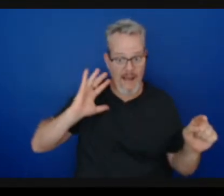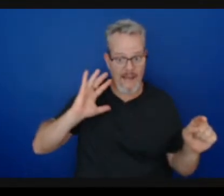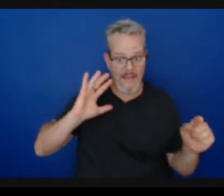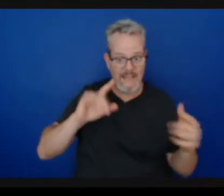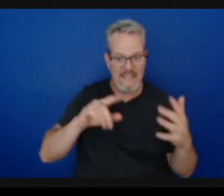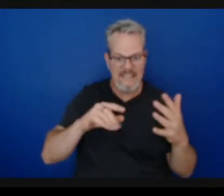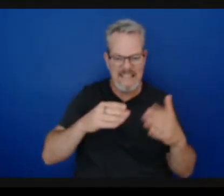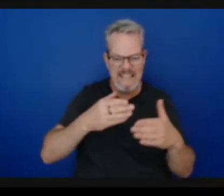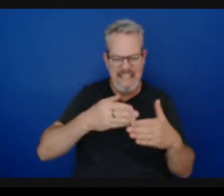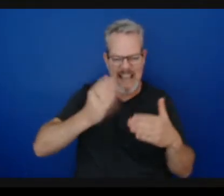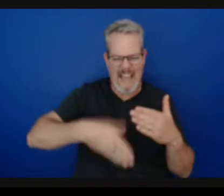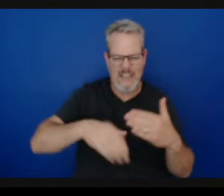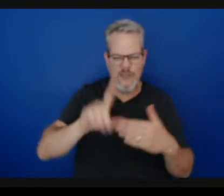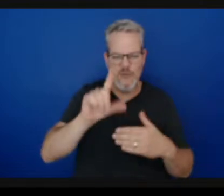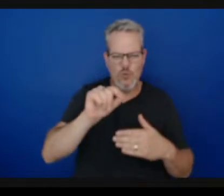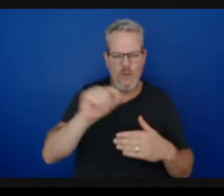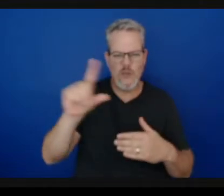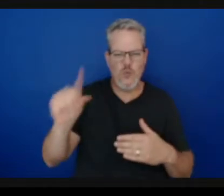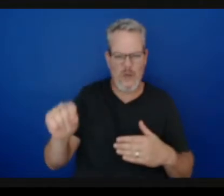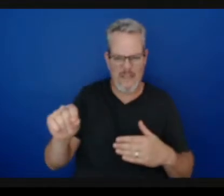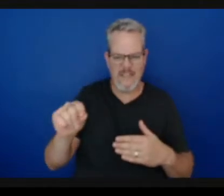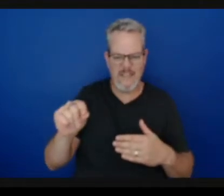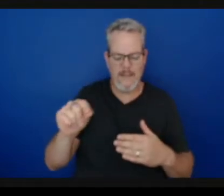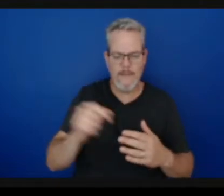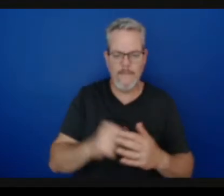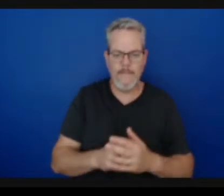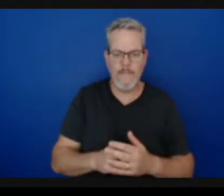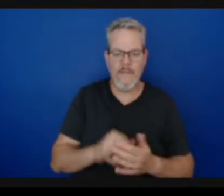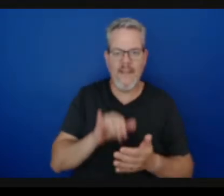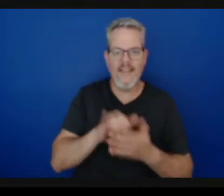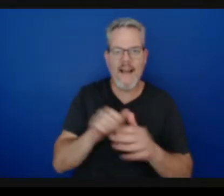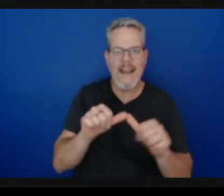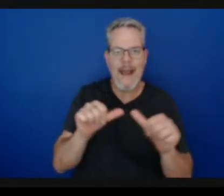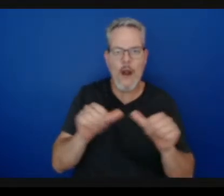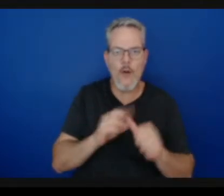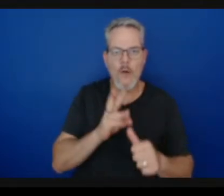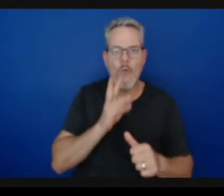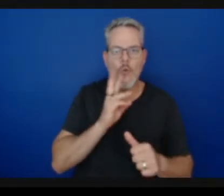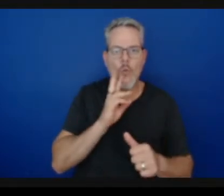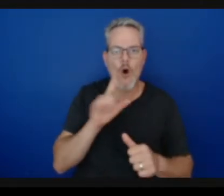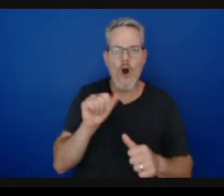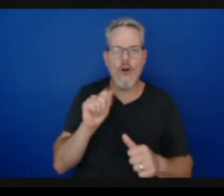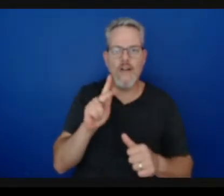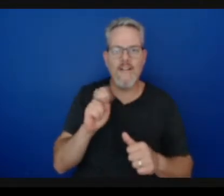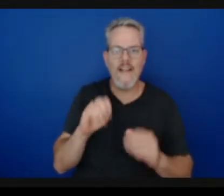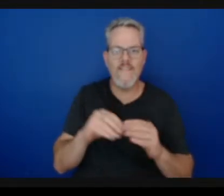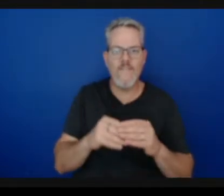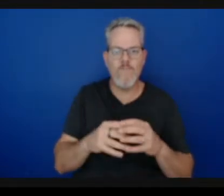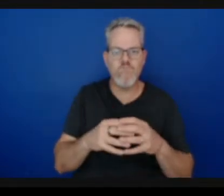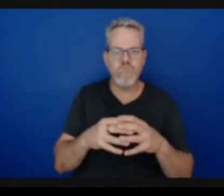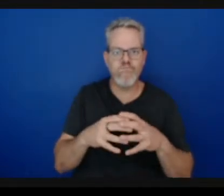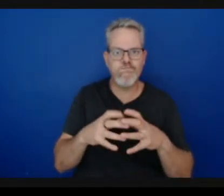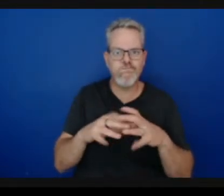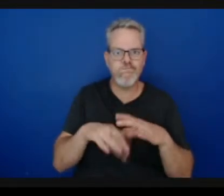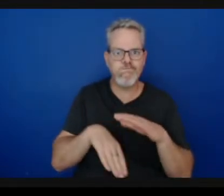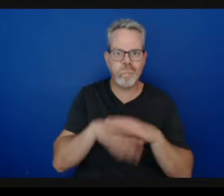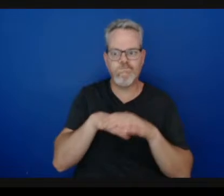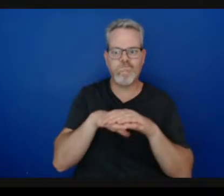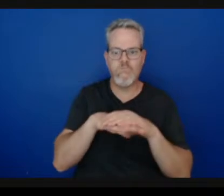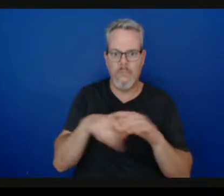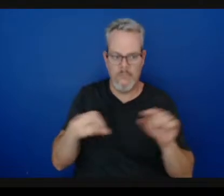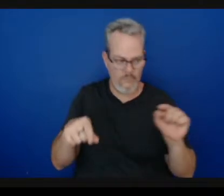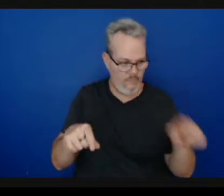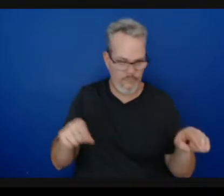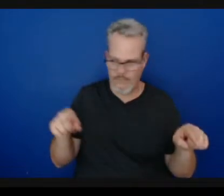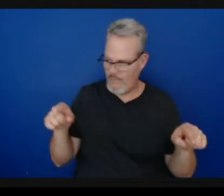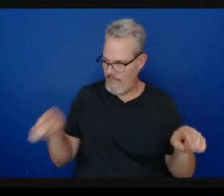December 2020, the one that boiled away the water lake, right, and filled up the bottom of the crater super fast. This was more like that one than any of the